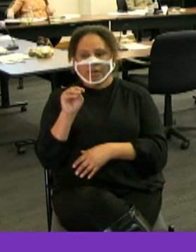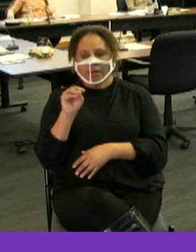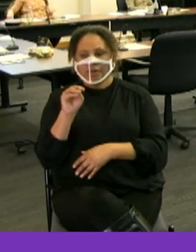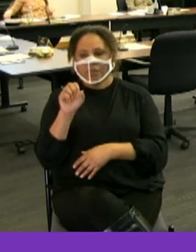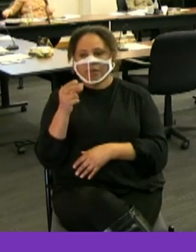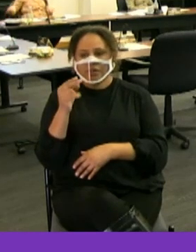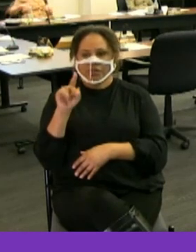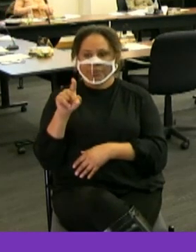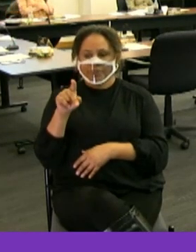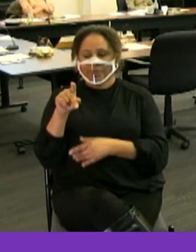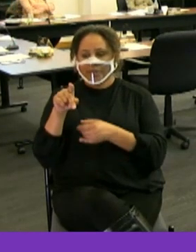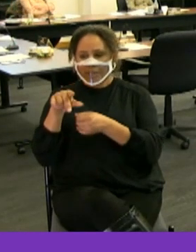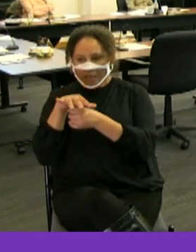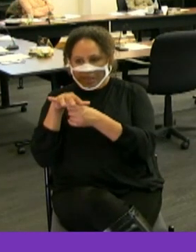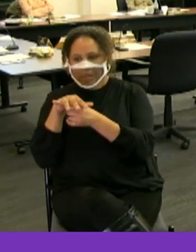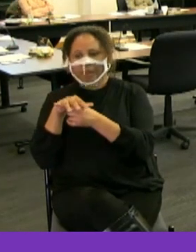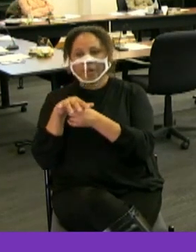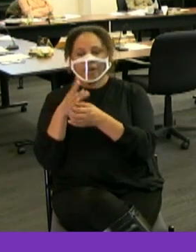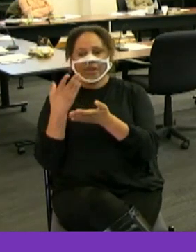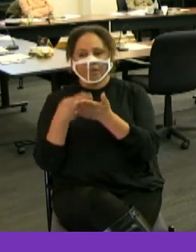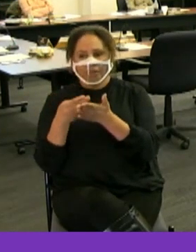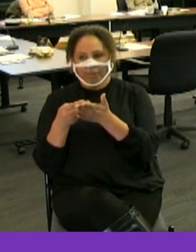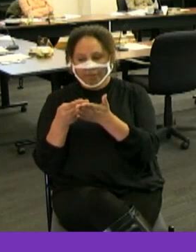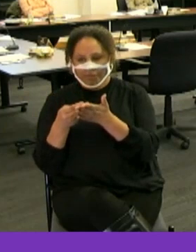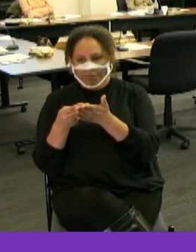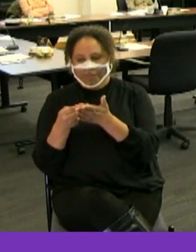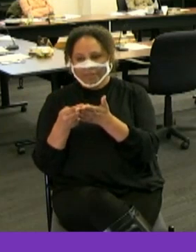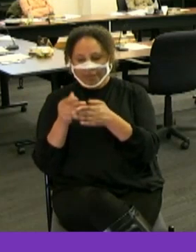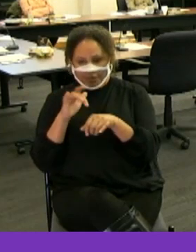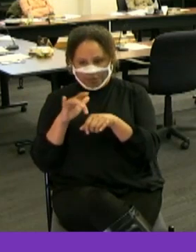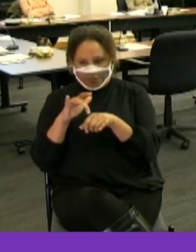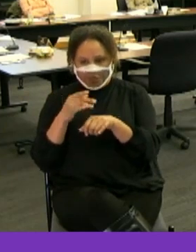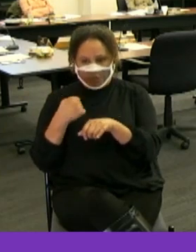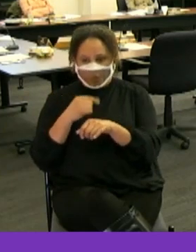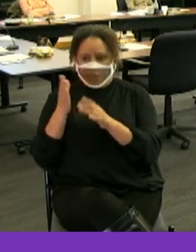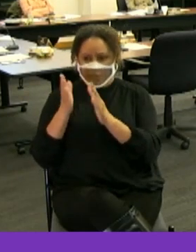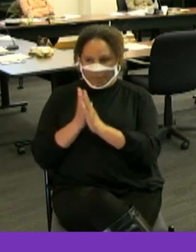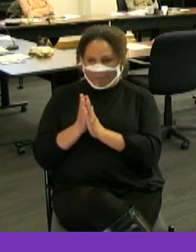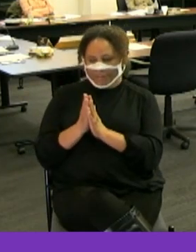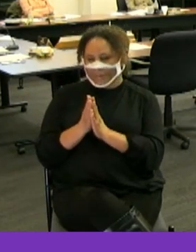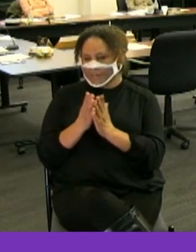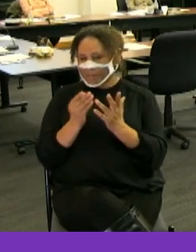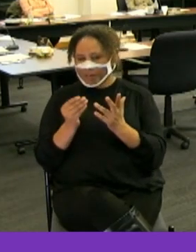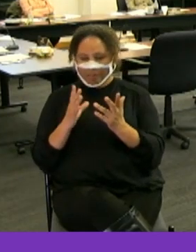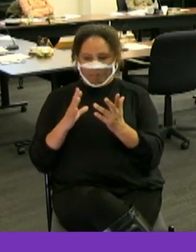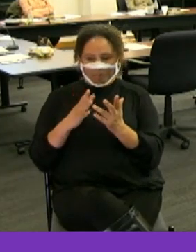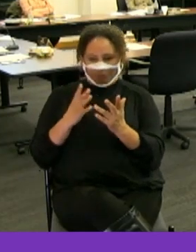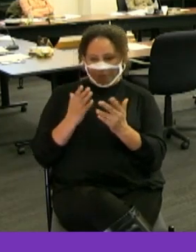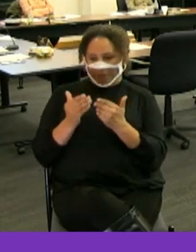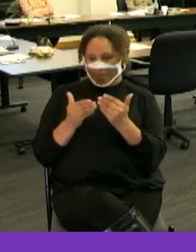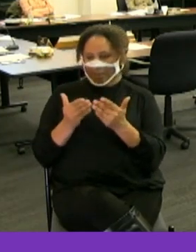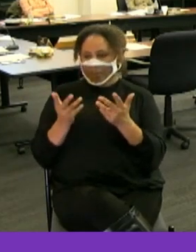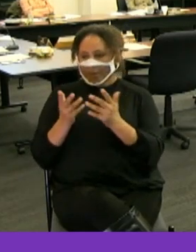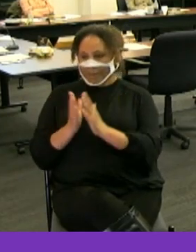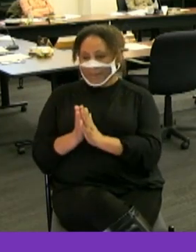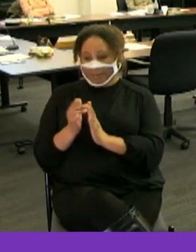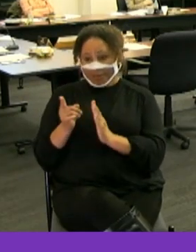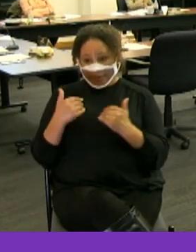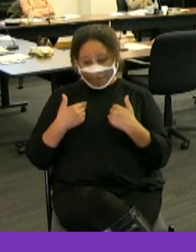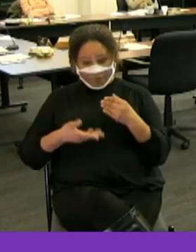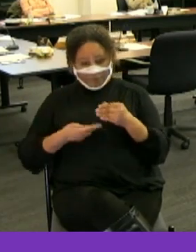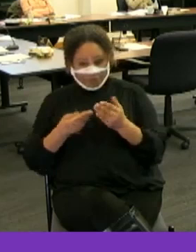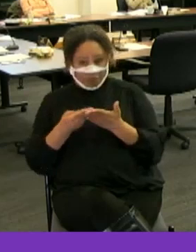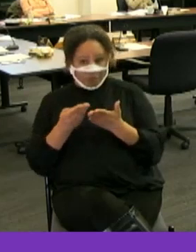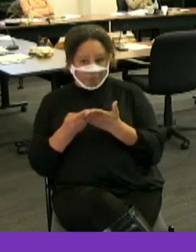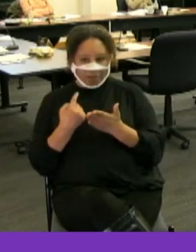available that I think we're going to be inquiring into and getting the formalities of what we can ask for, because they got additional funds. We were made